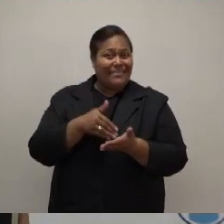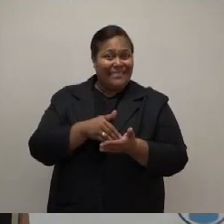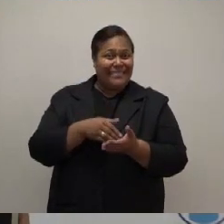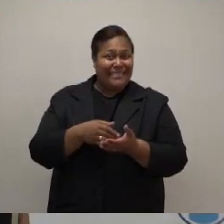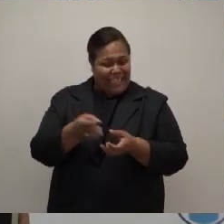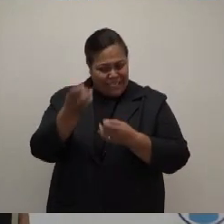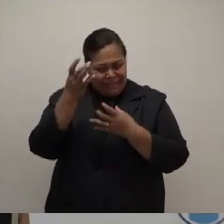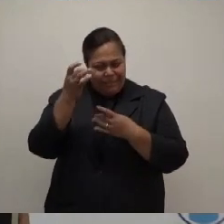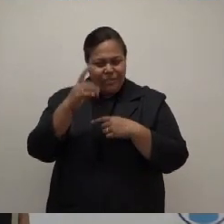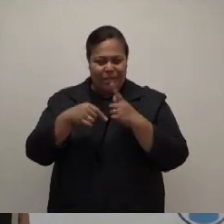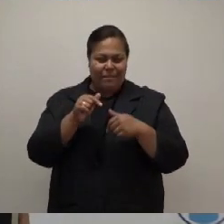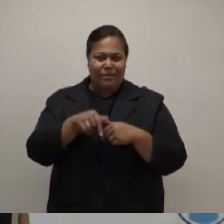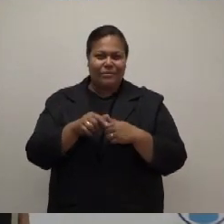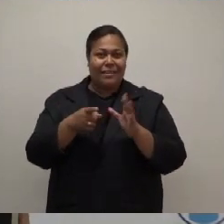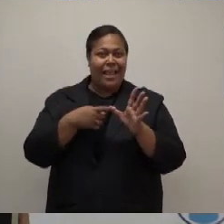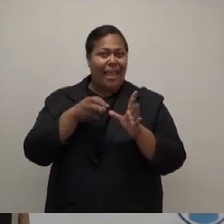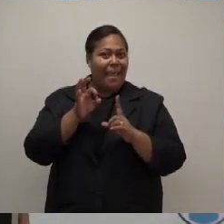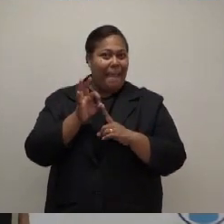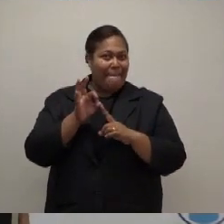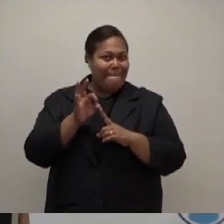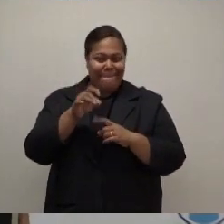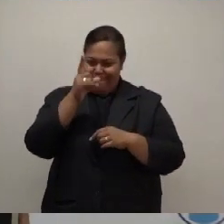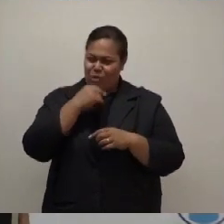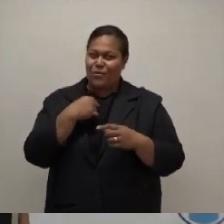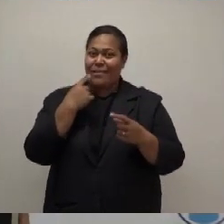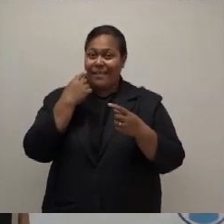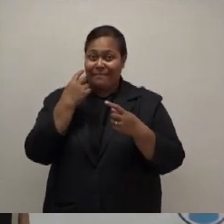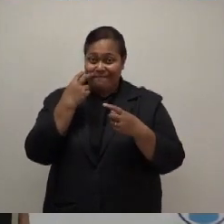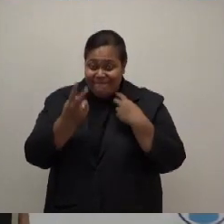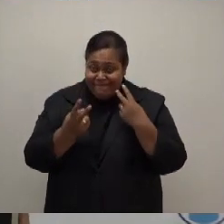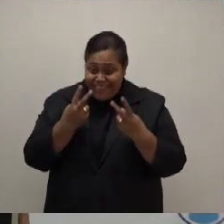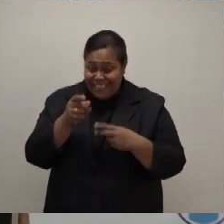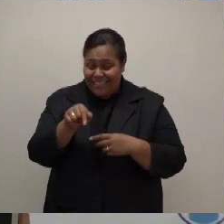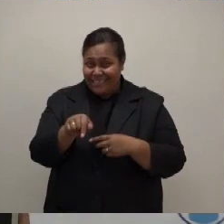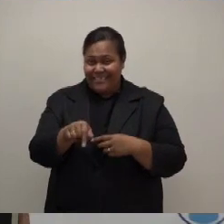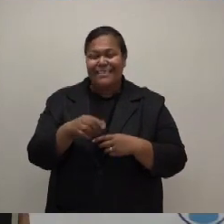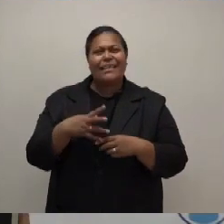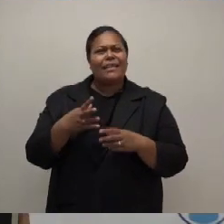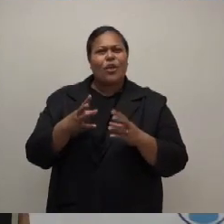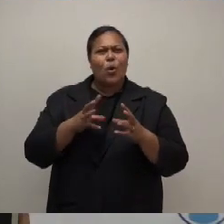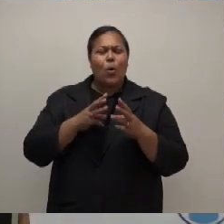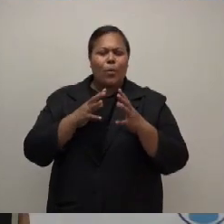app. You can visit the website data-free by going to